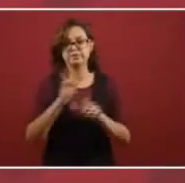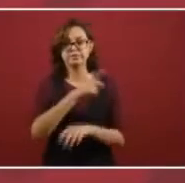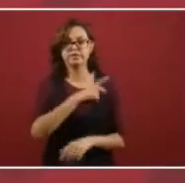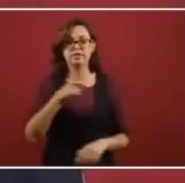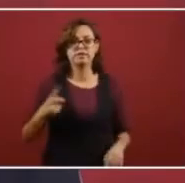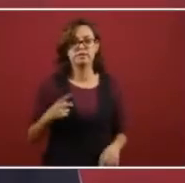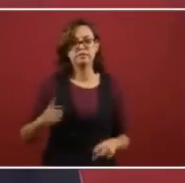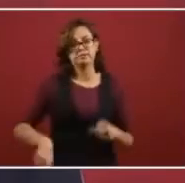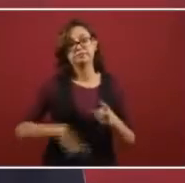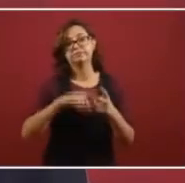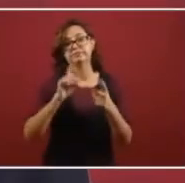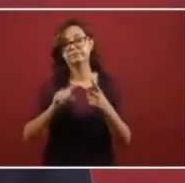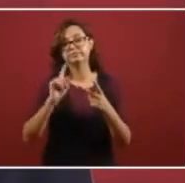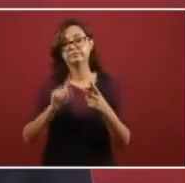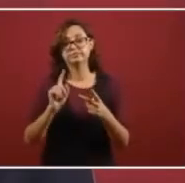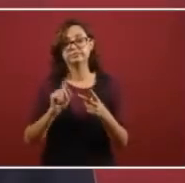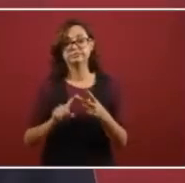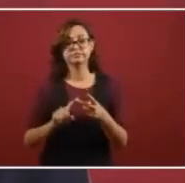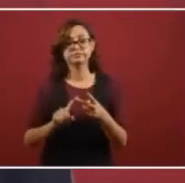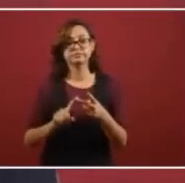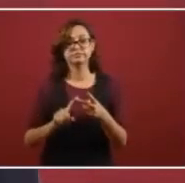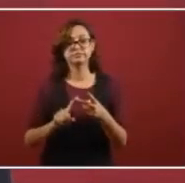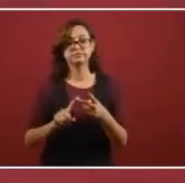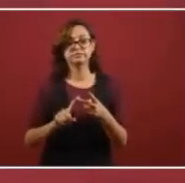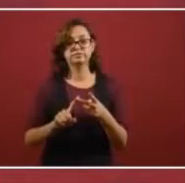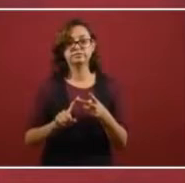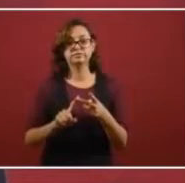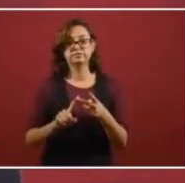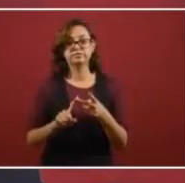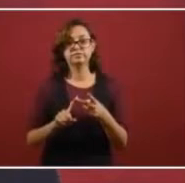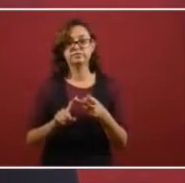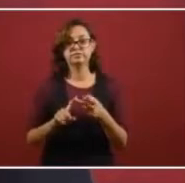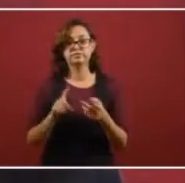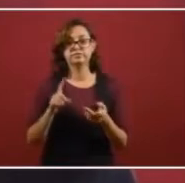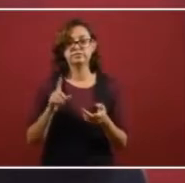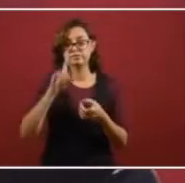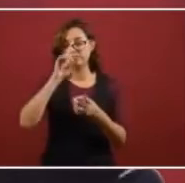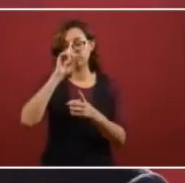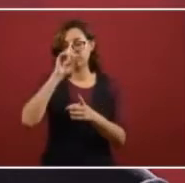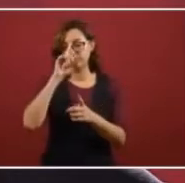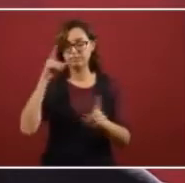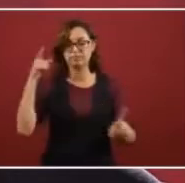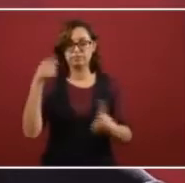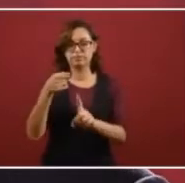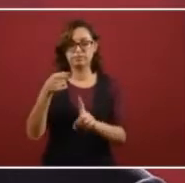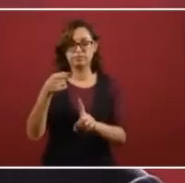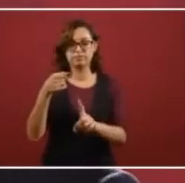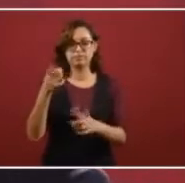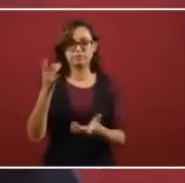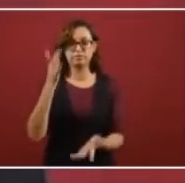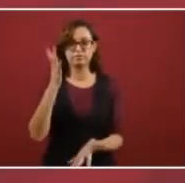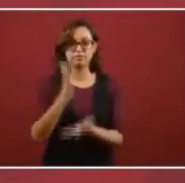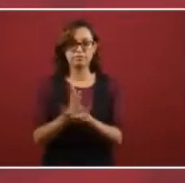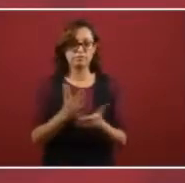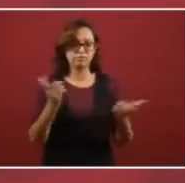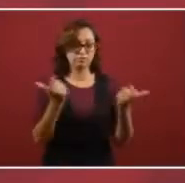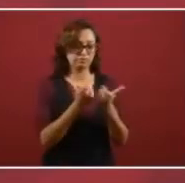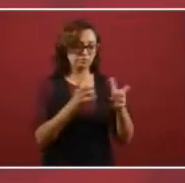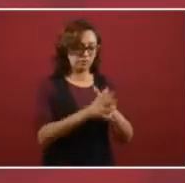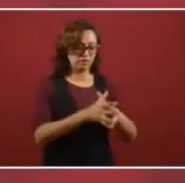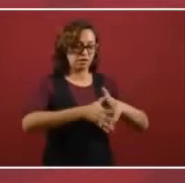to encourage development. And we also should not center ourselves alone